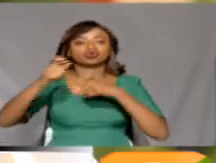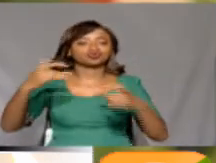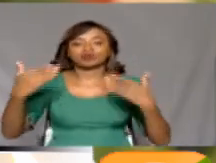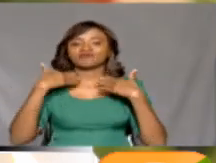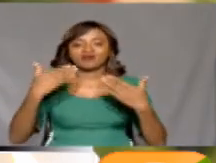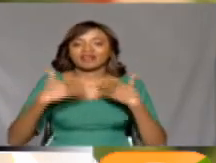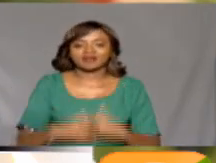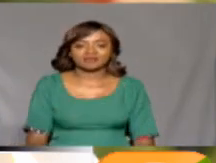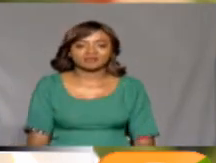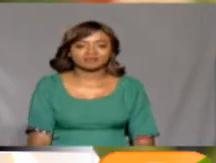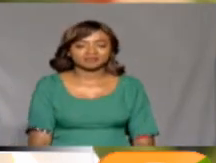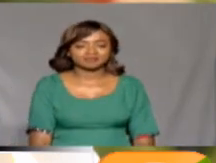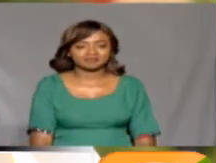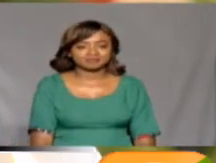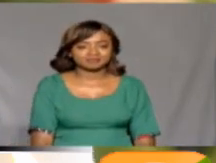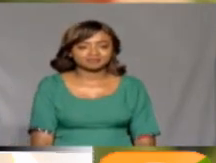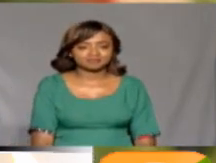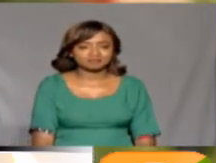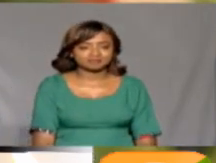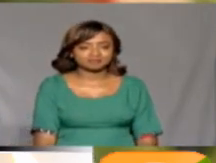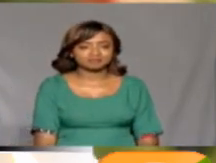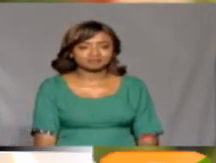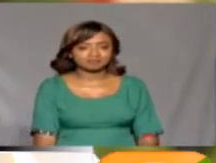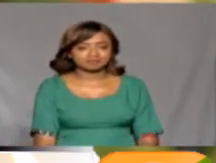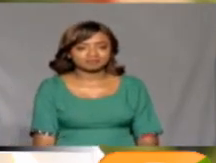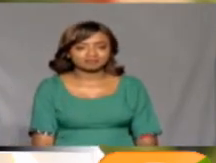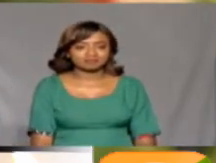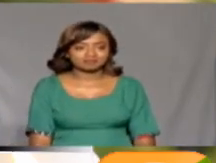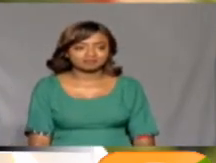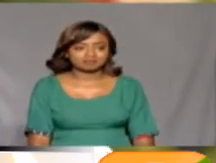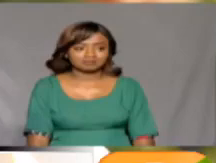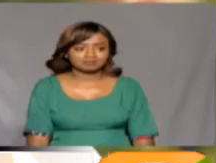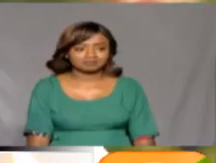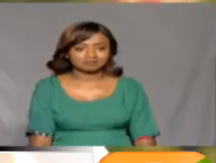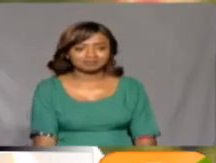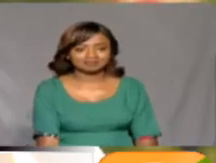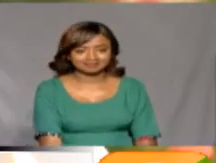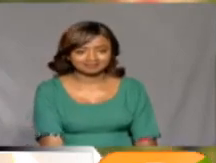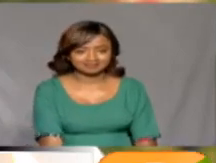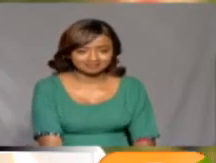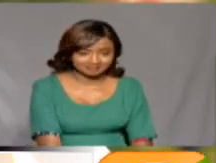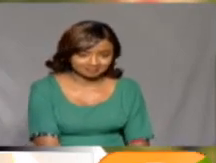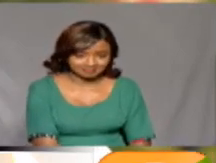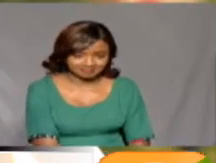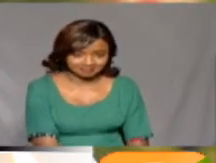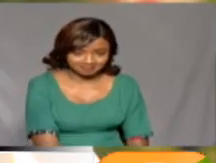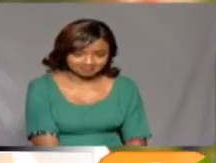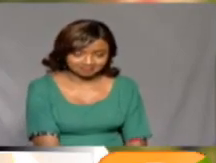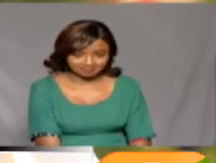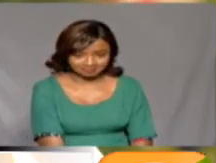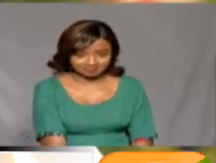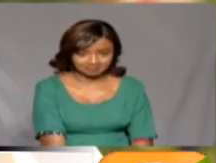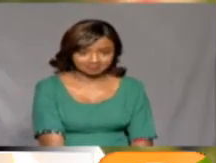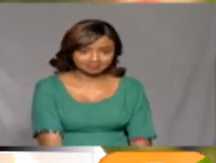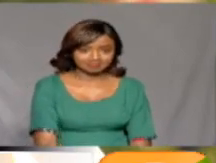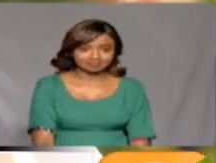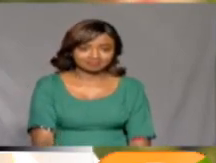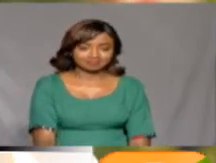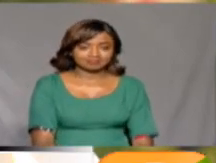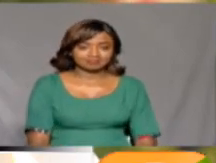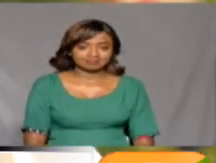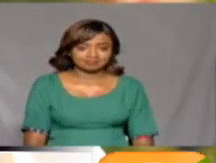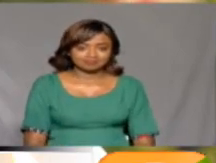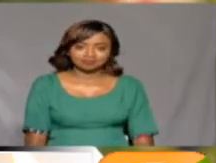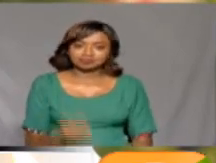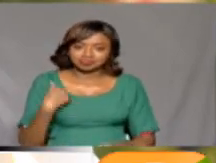day? Somehow people believed that Nyayo could do something, some miracle, so that the results could change. So we